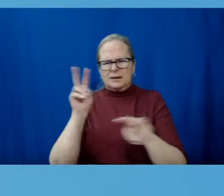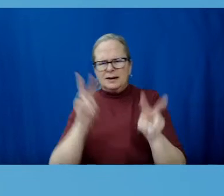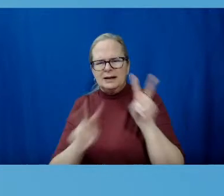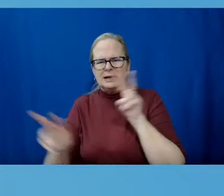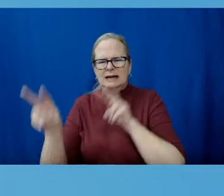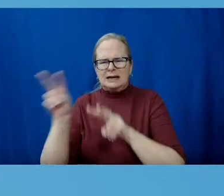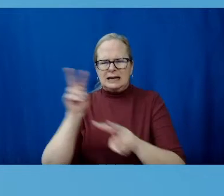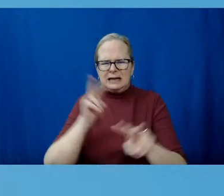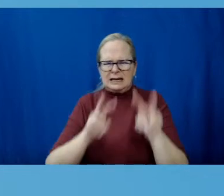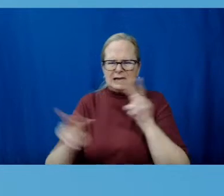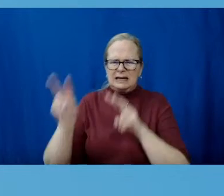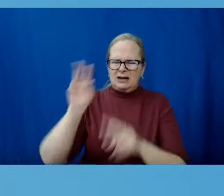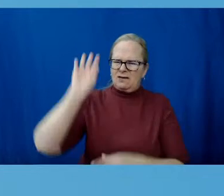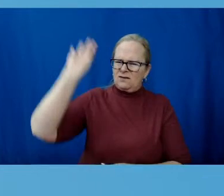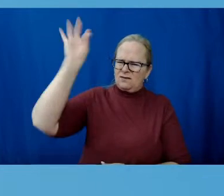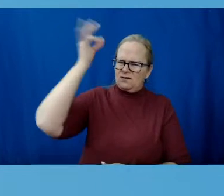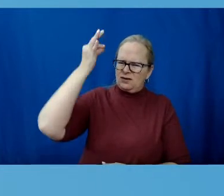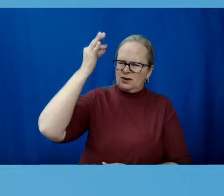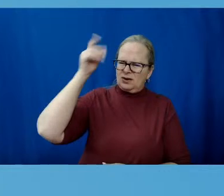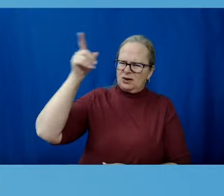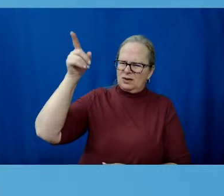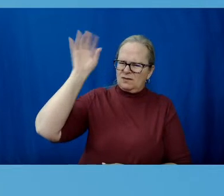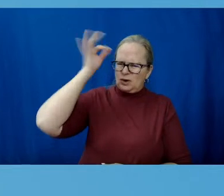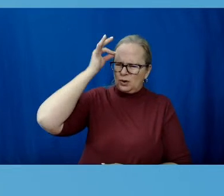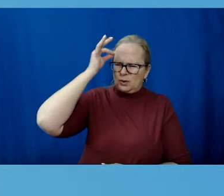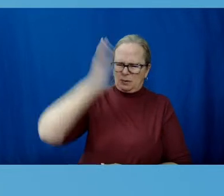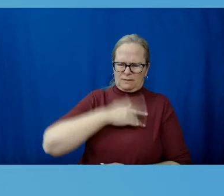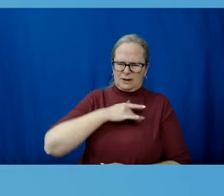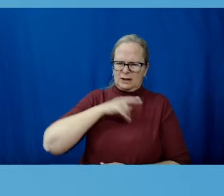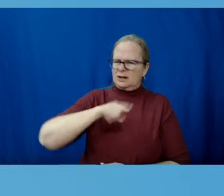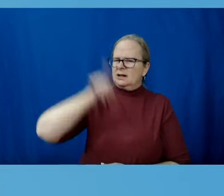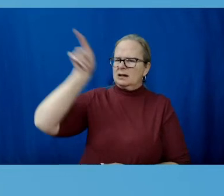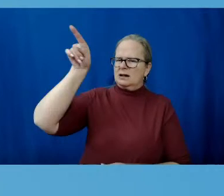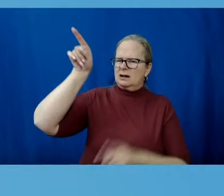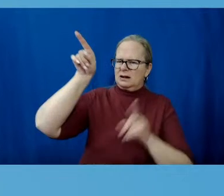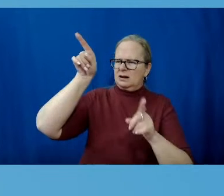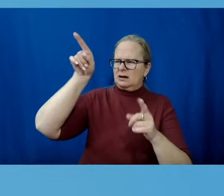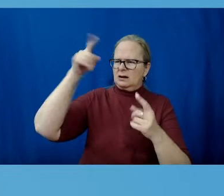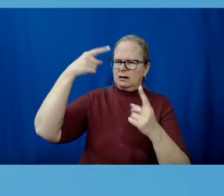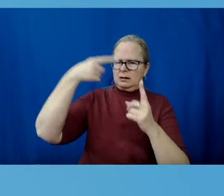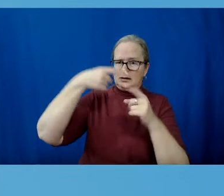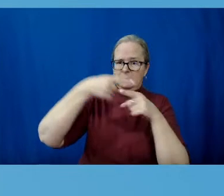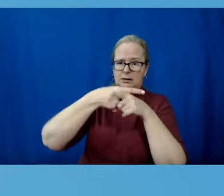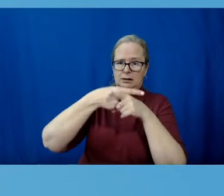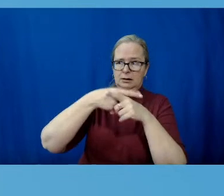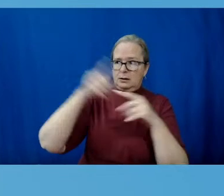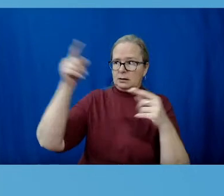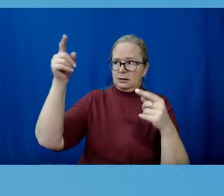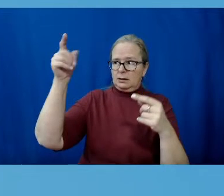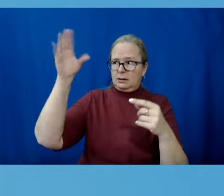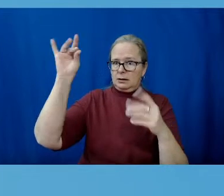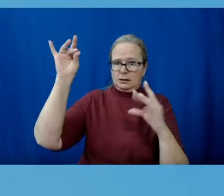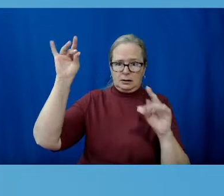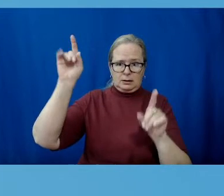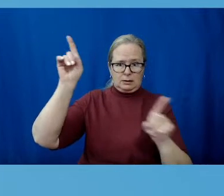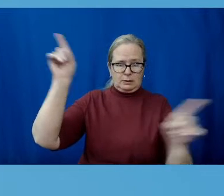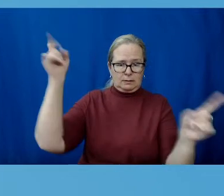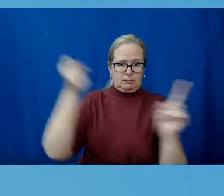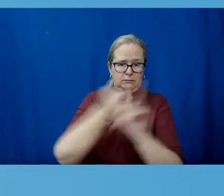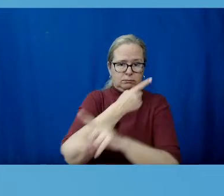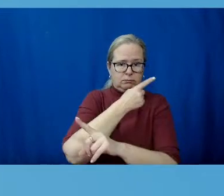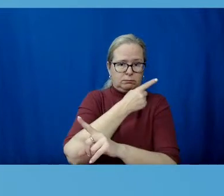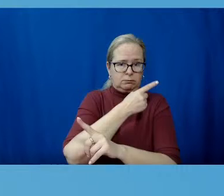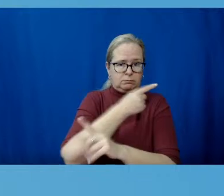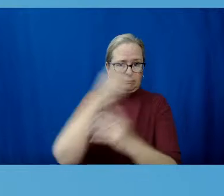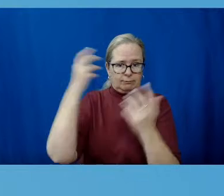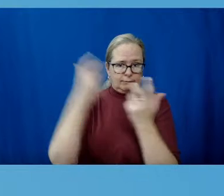legal note, one of the questions that we received was whether or not people felt that the Alberta government and the Chief Medical